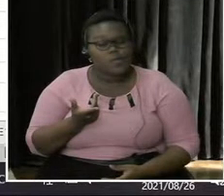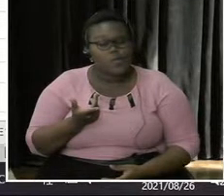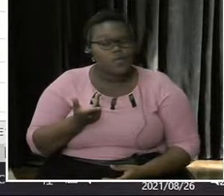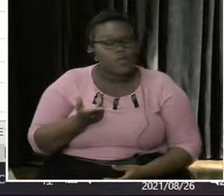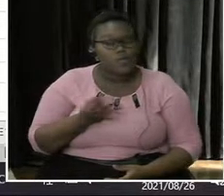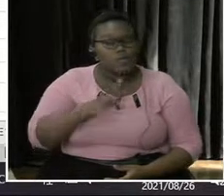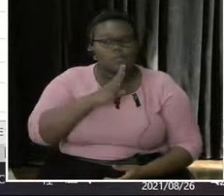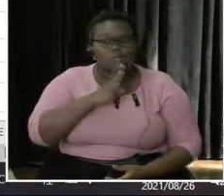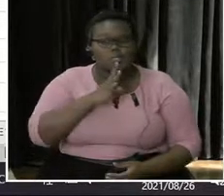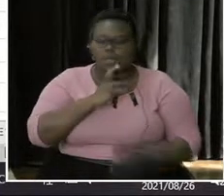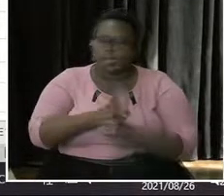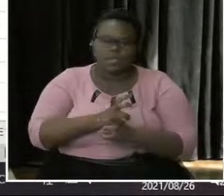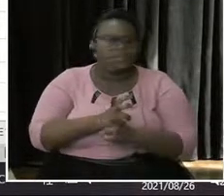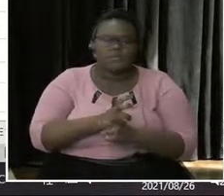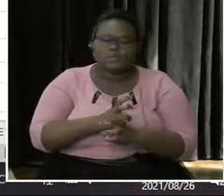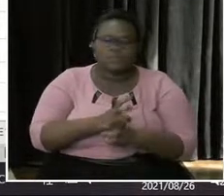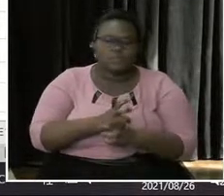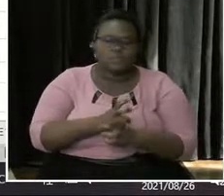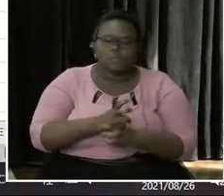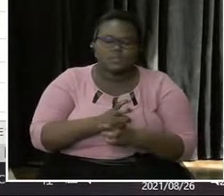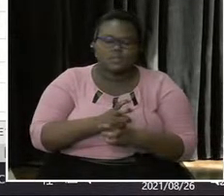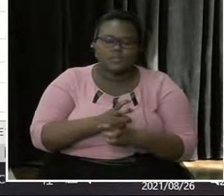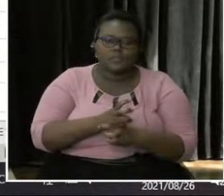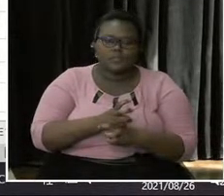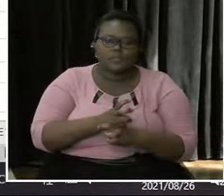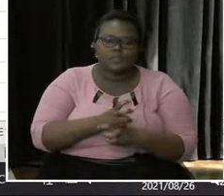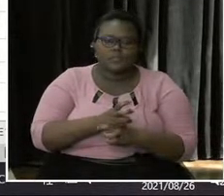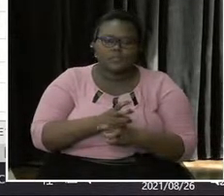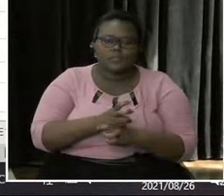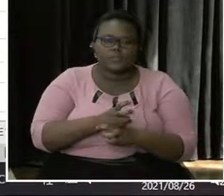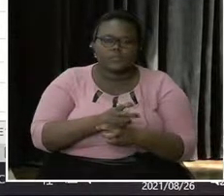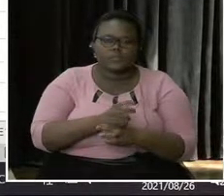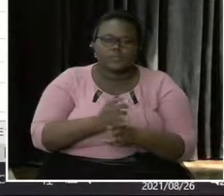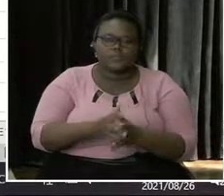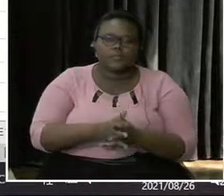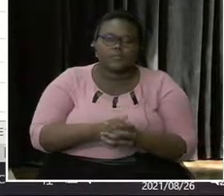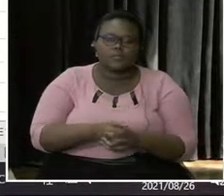Madam Speaker, we against. ACDP is against.